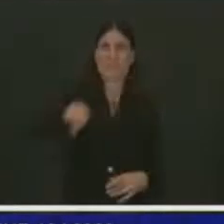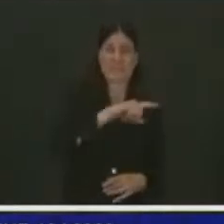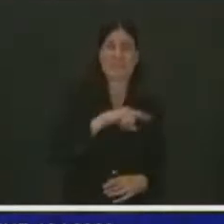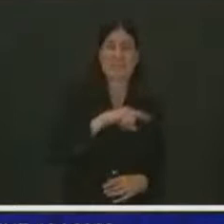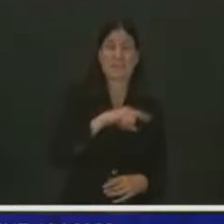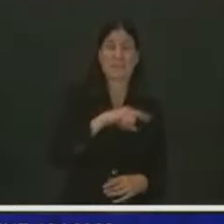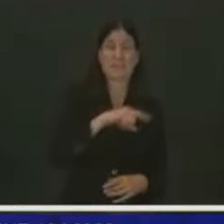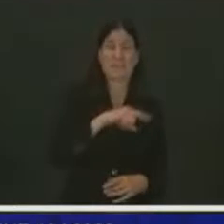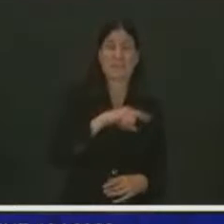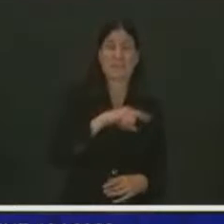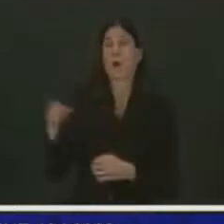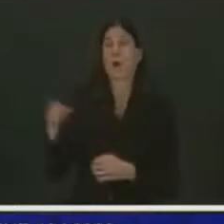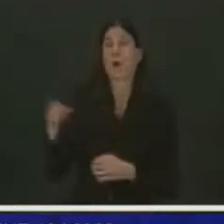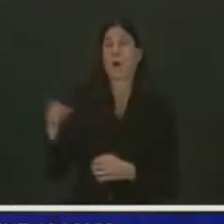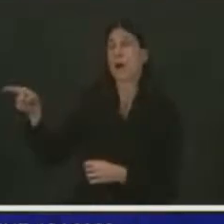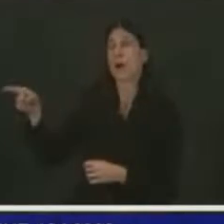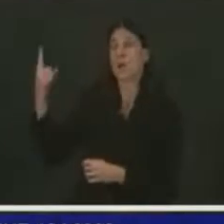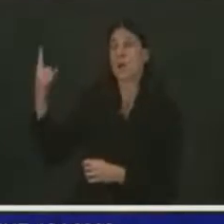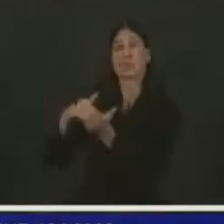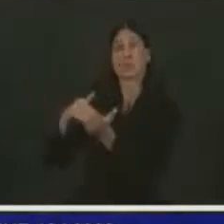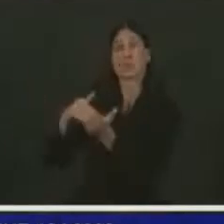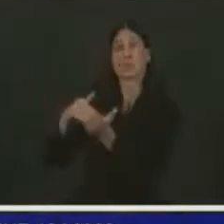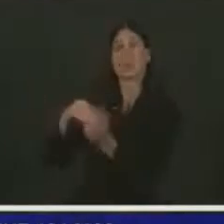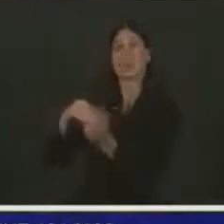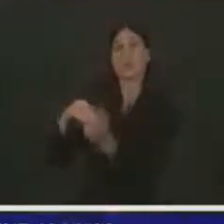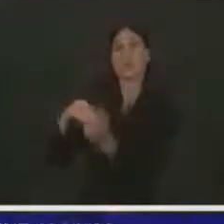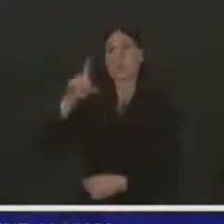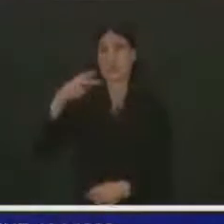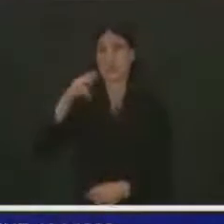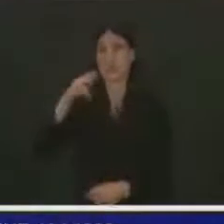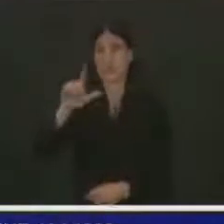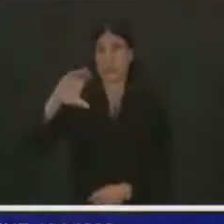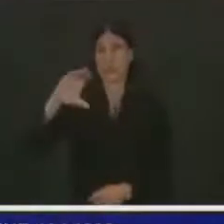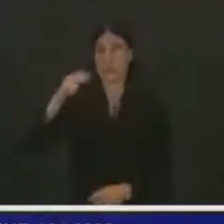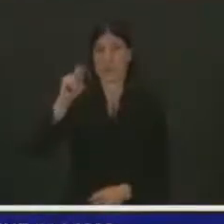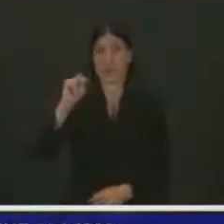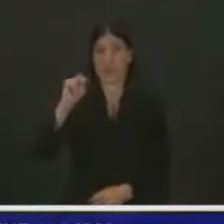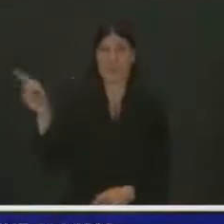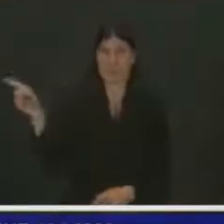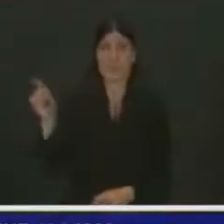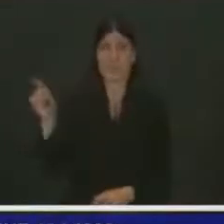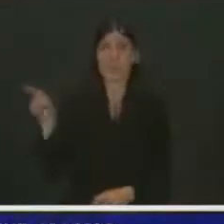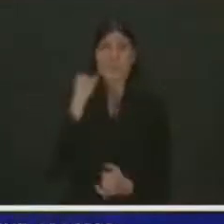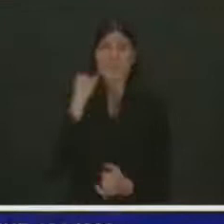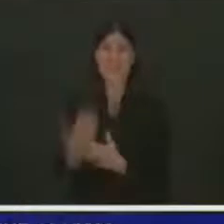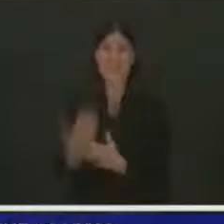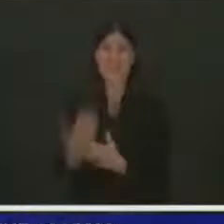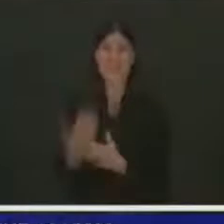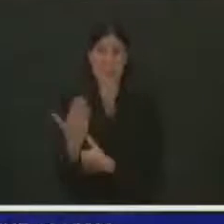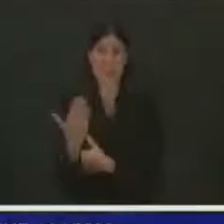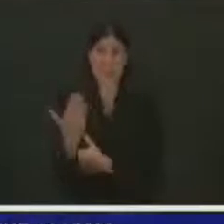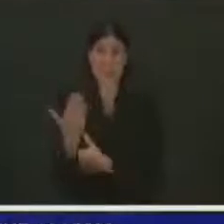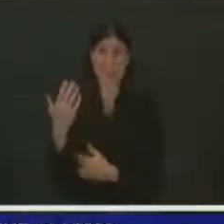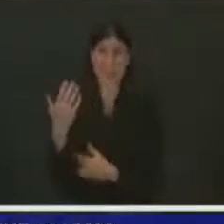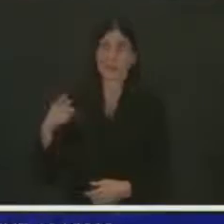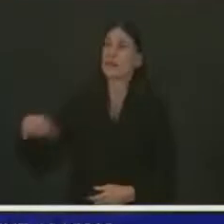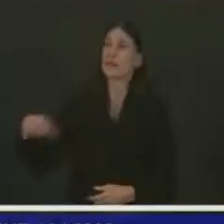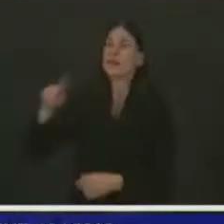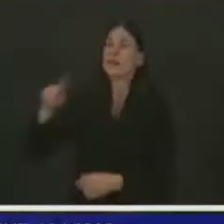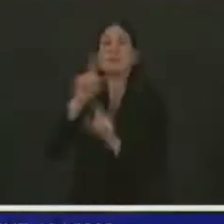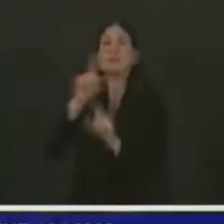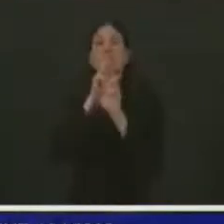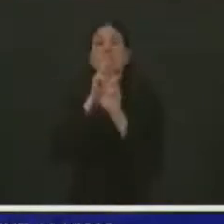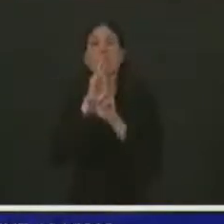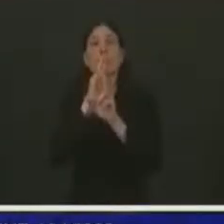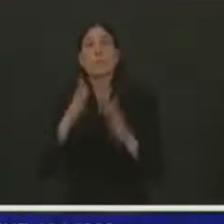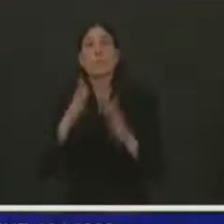Health on a call to discuss serology testing. As you may recall, we